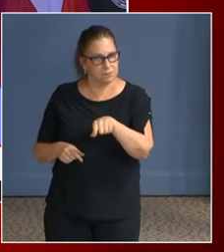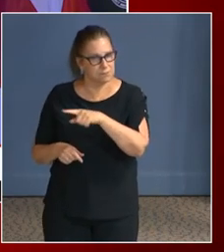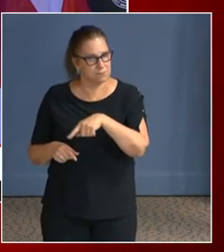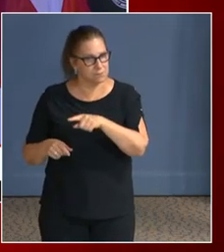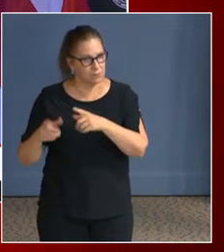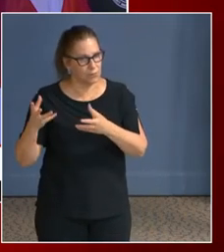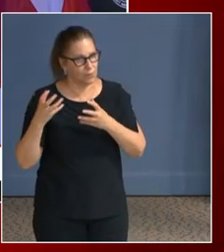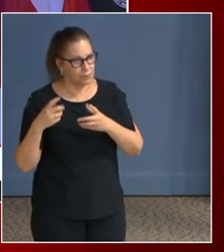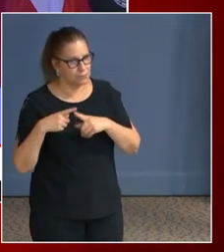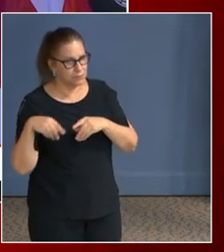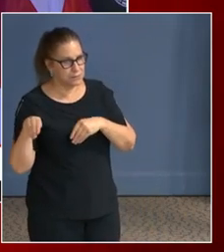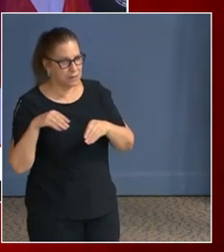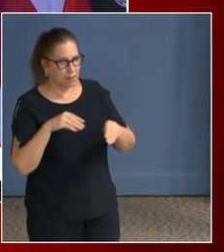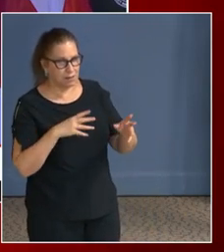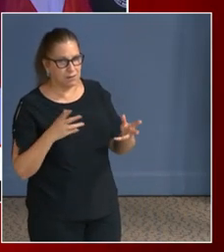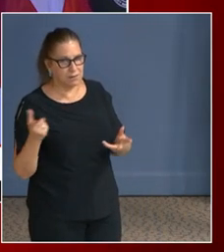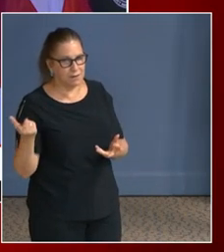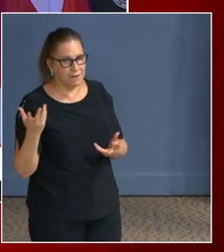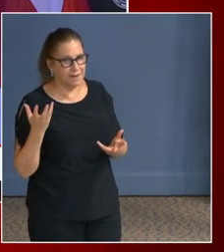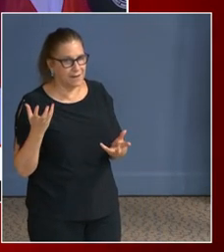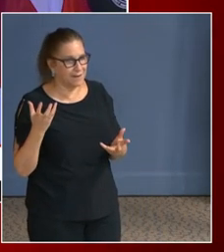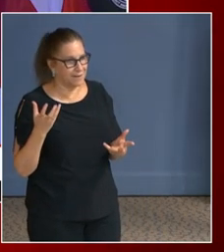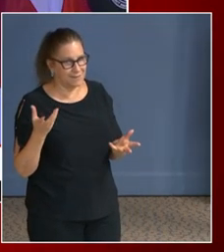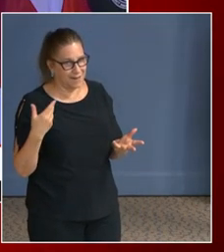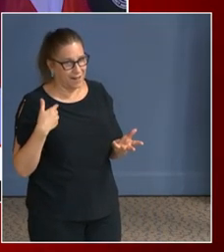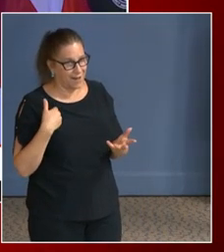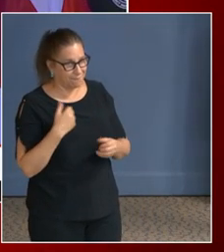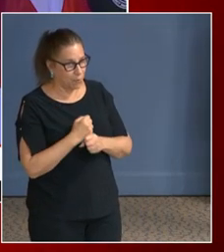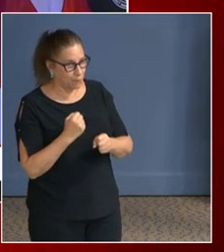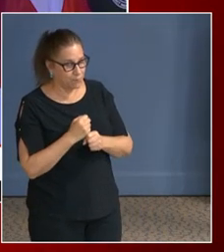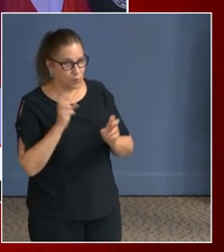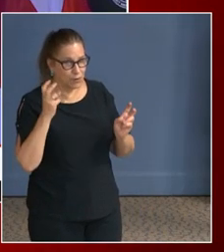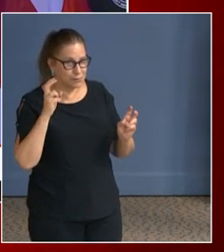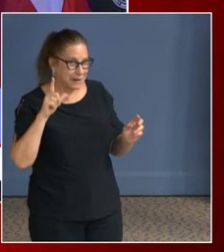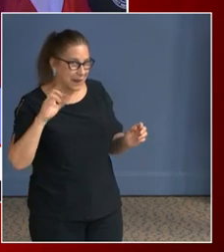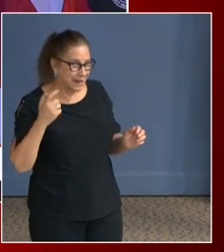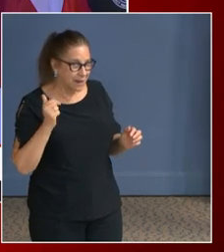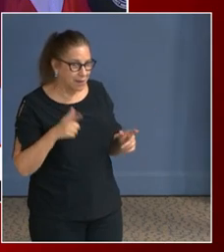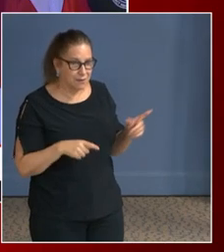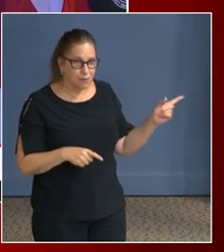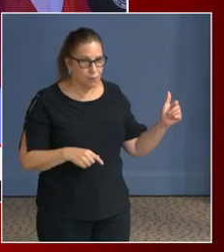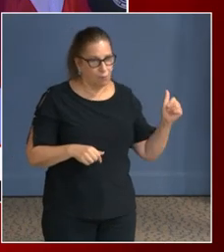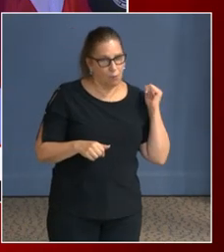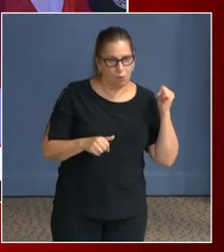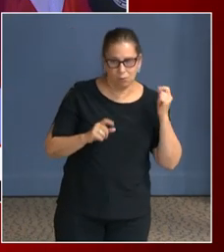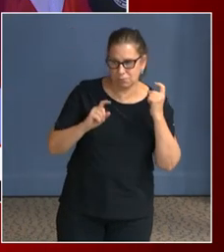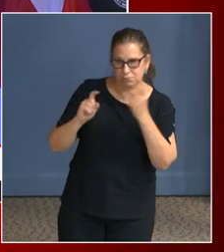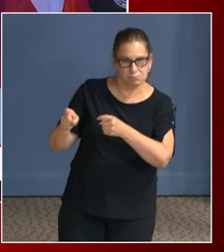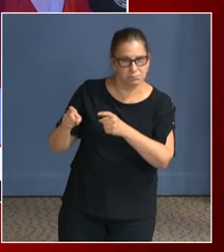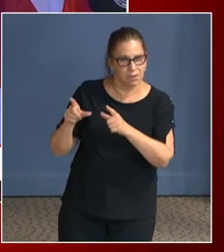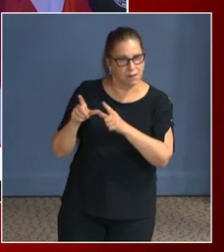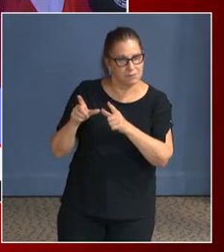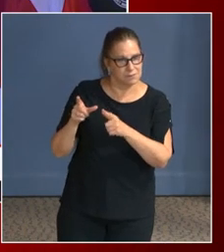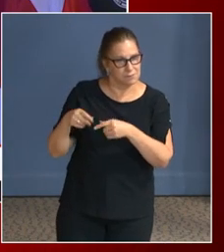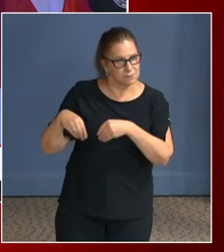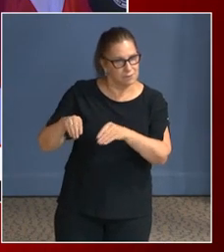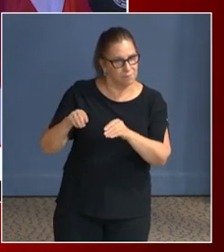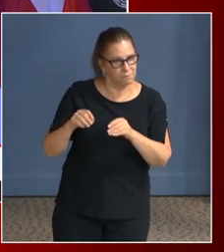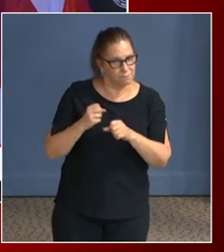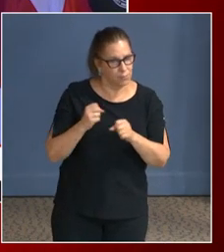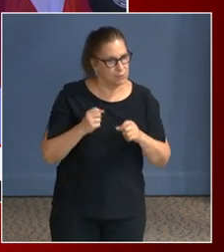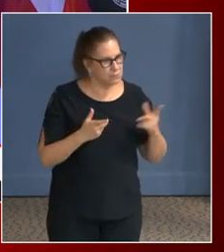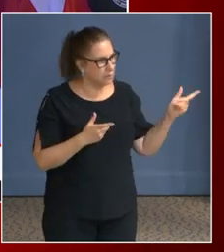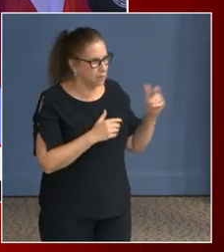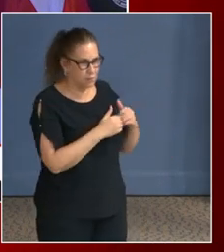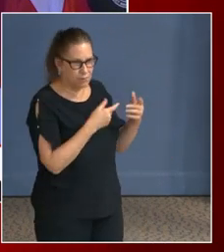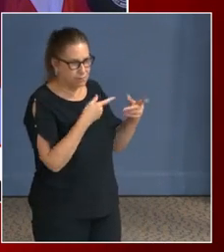hand, have legal fireworks, and on the other hand, you won't license people to sell them, isn't that a problem? I didn't say to